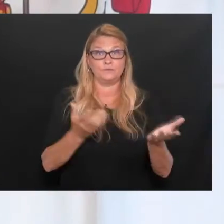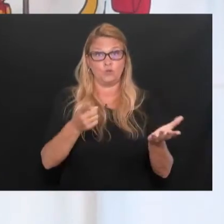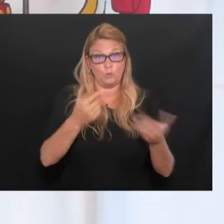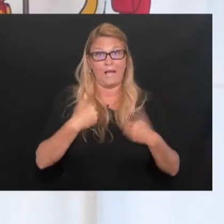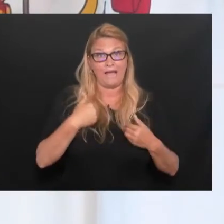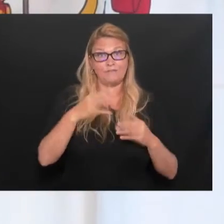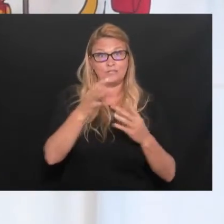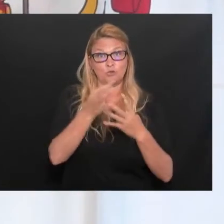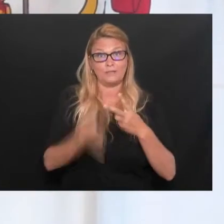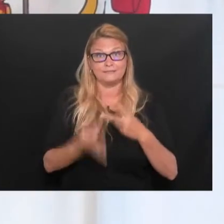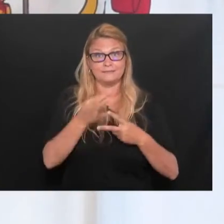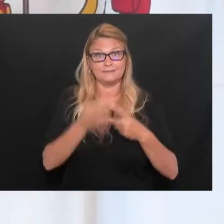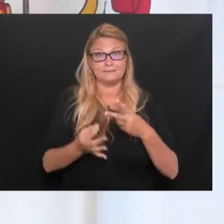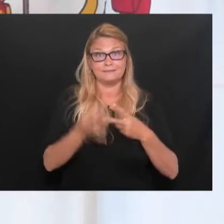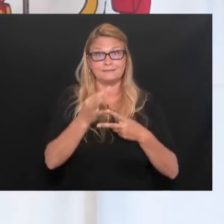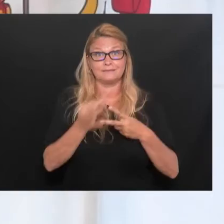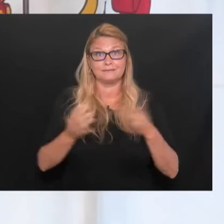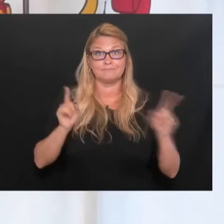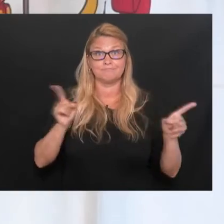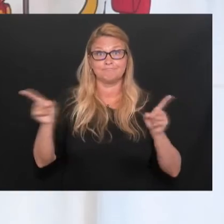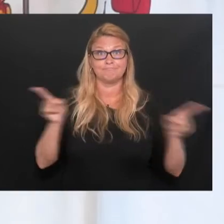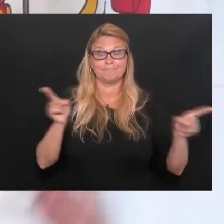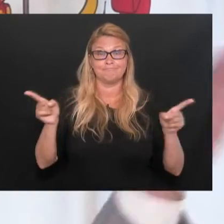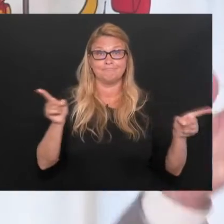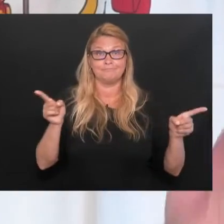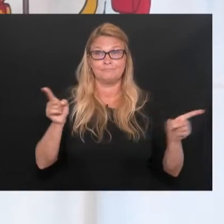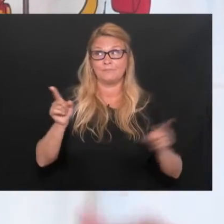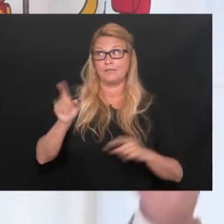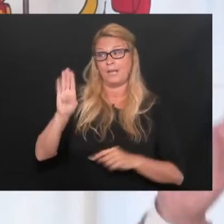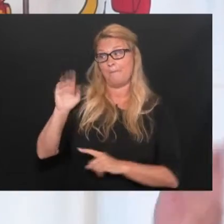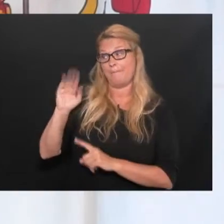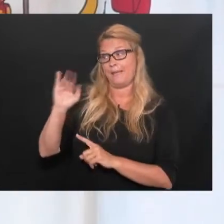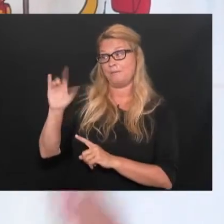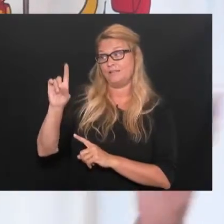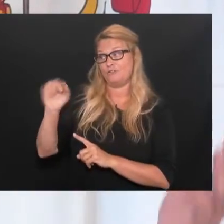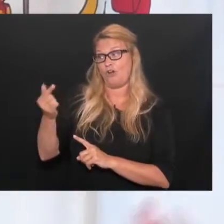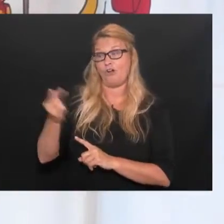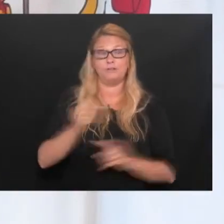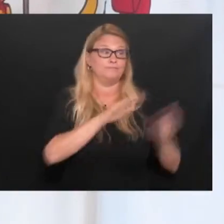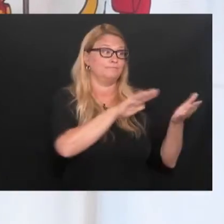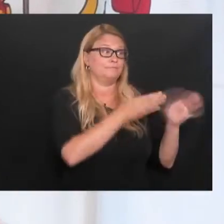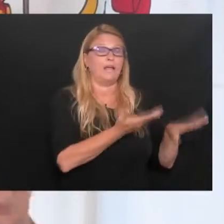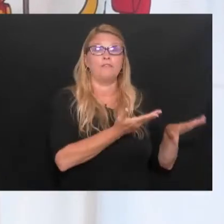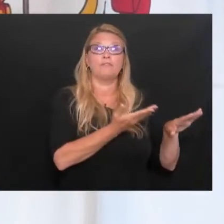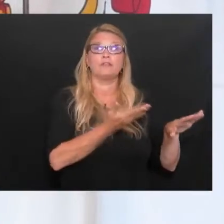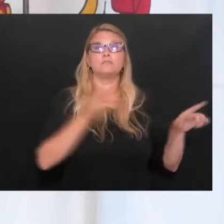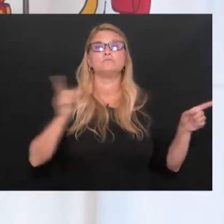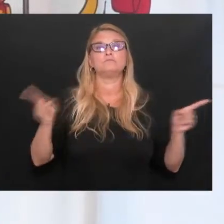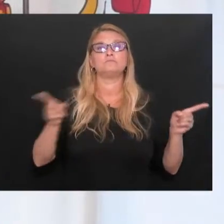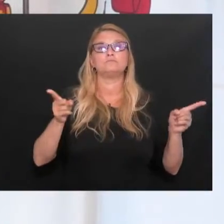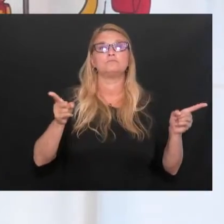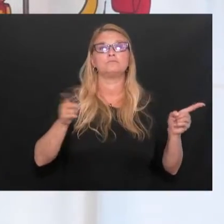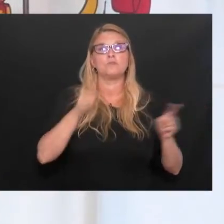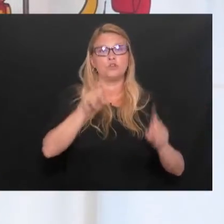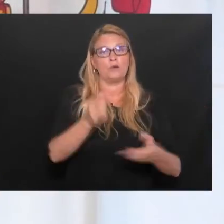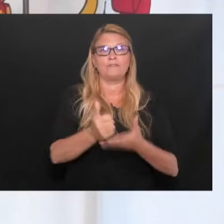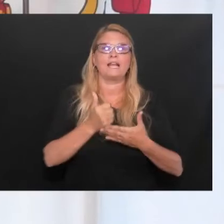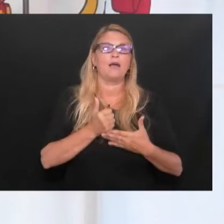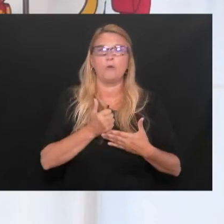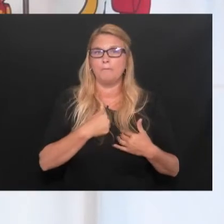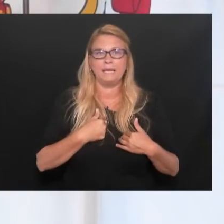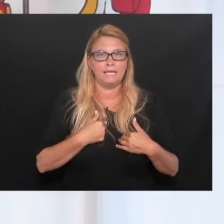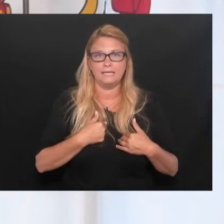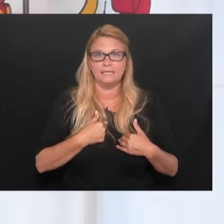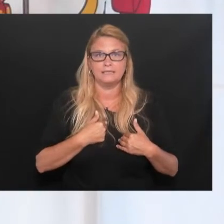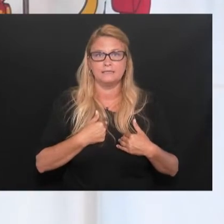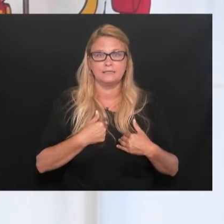choice. We got a choice. You're the baby dog lottery or the death lottery. Pick a winner, but you got to help me. You got to help